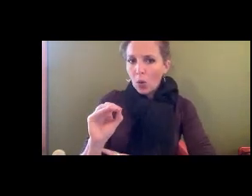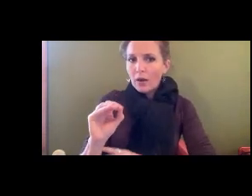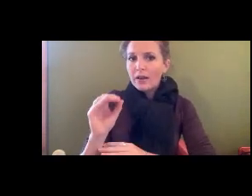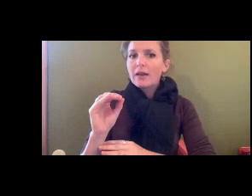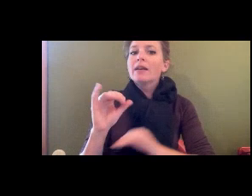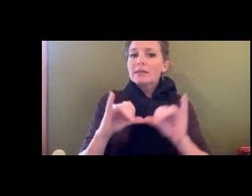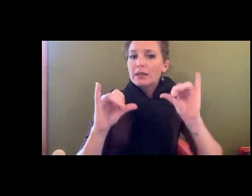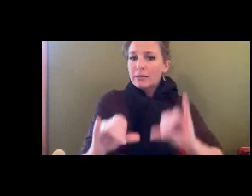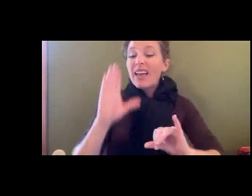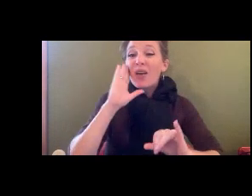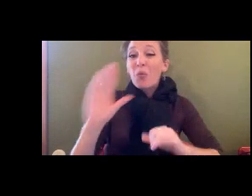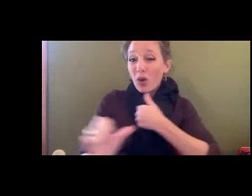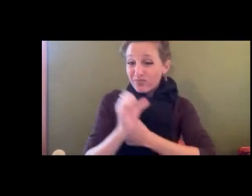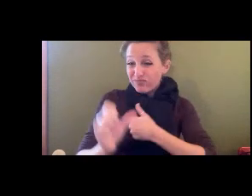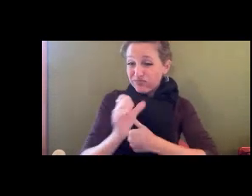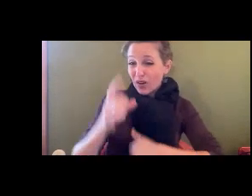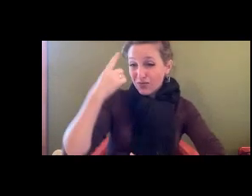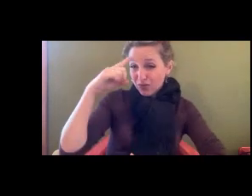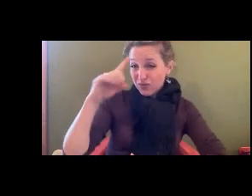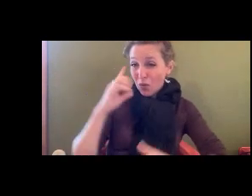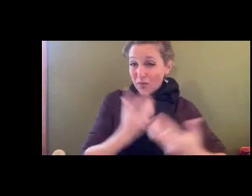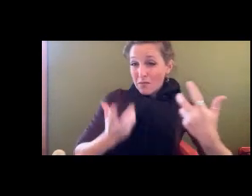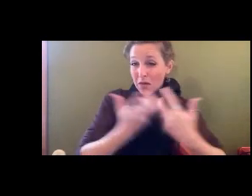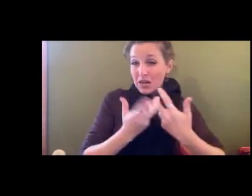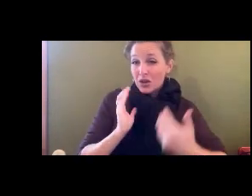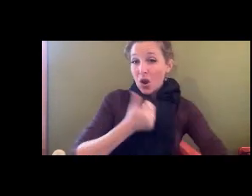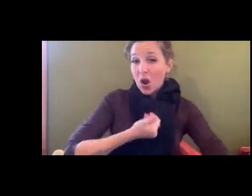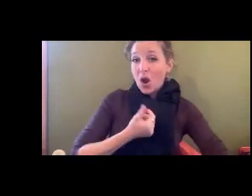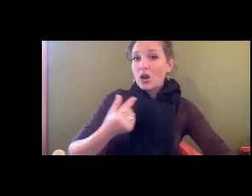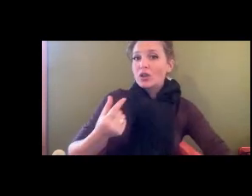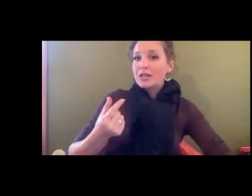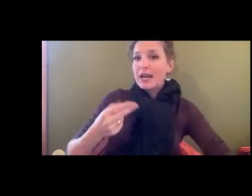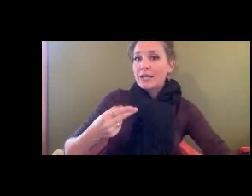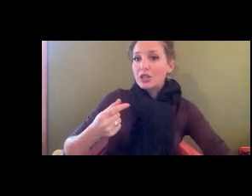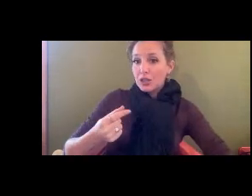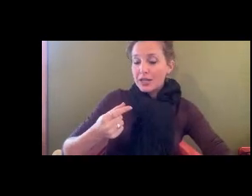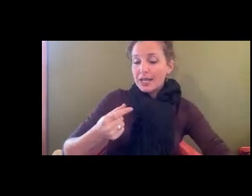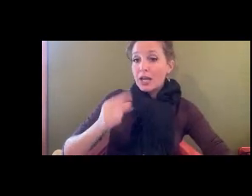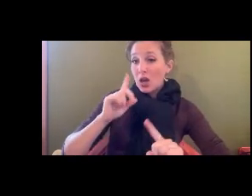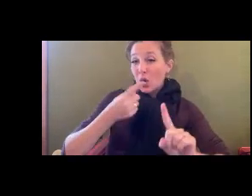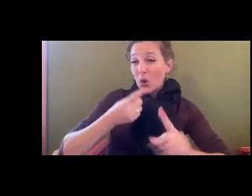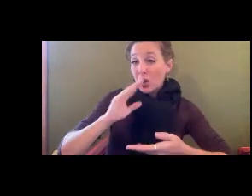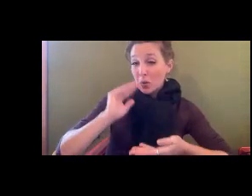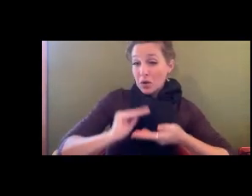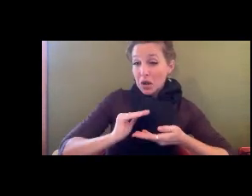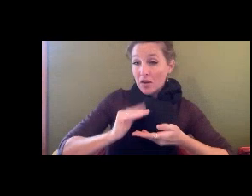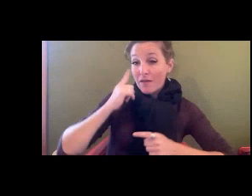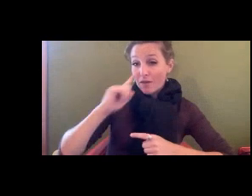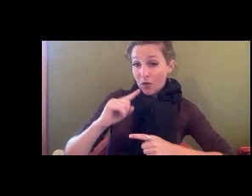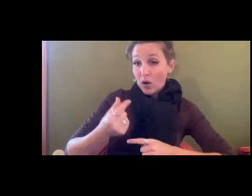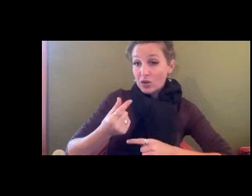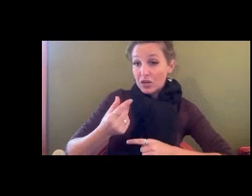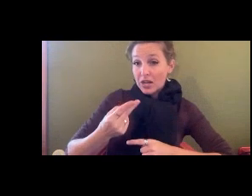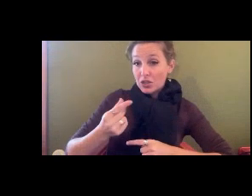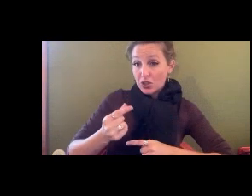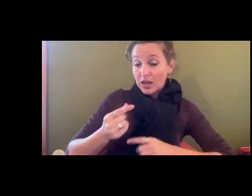the ability to meet our greenhouse gas emission reduction goals, even if all other human